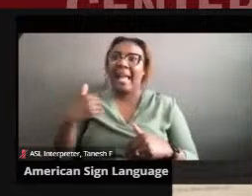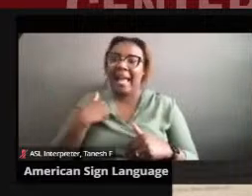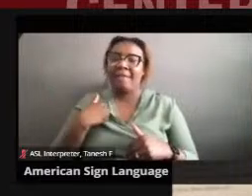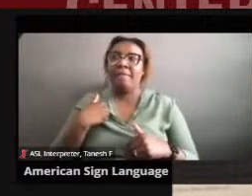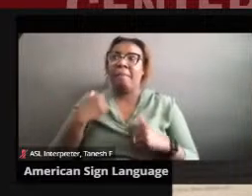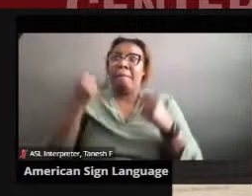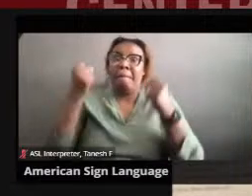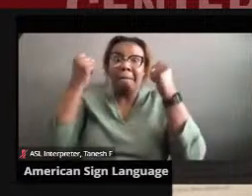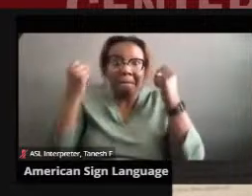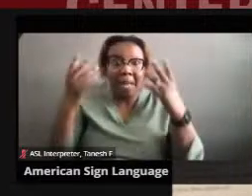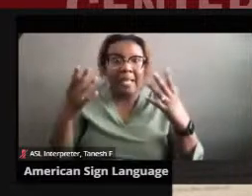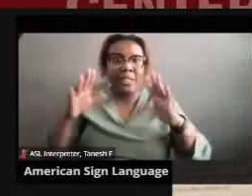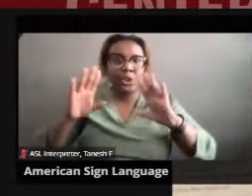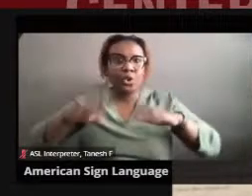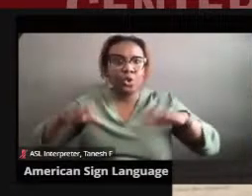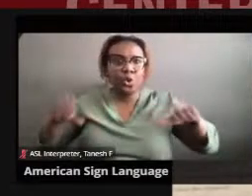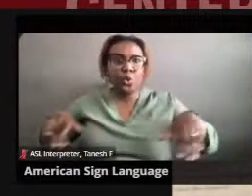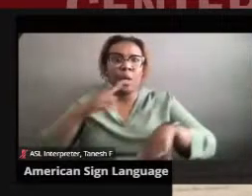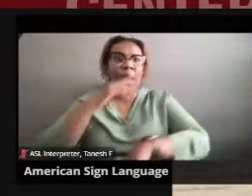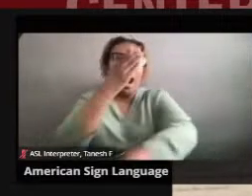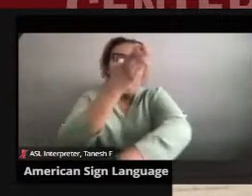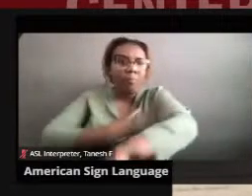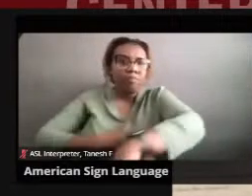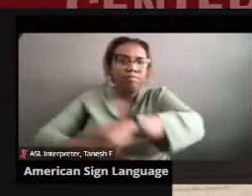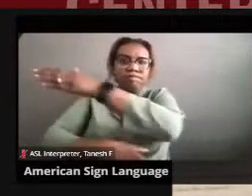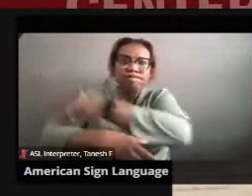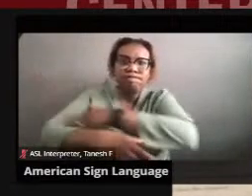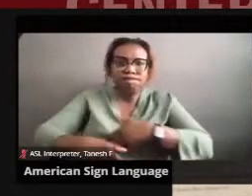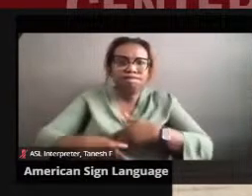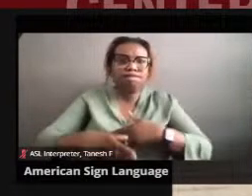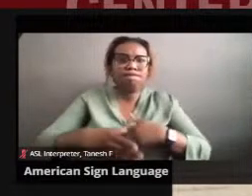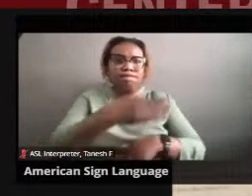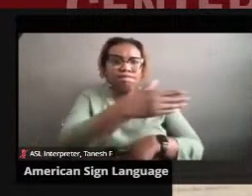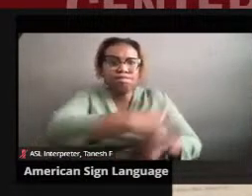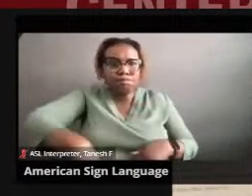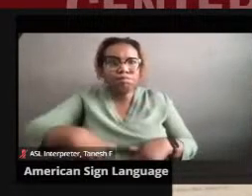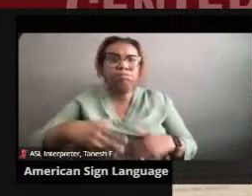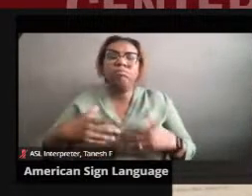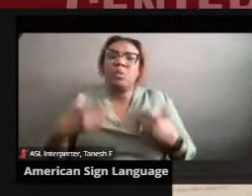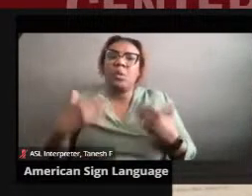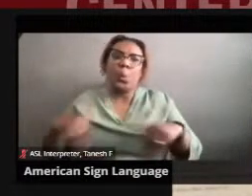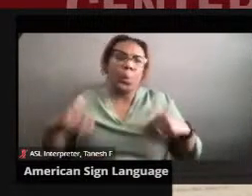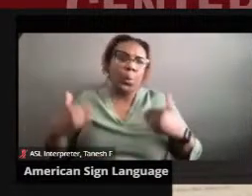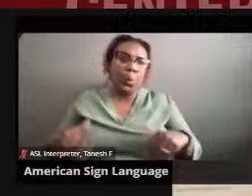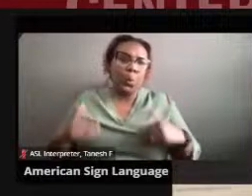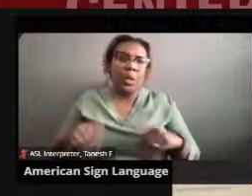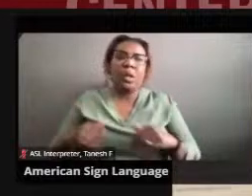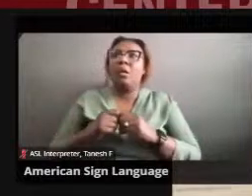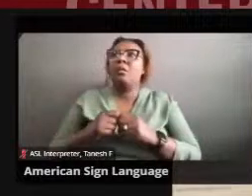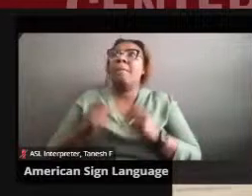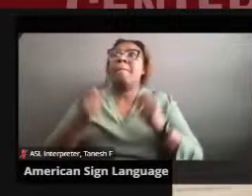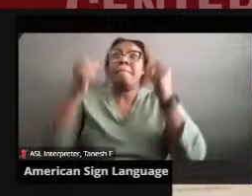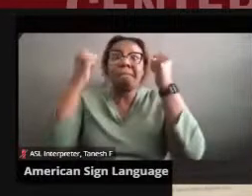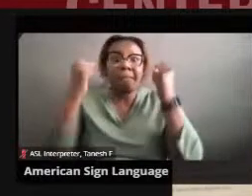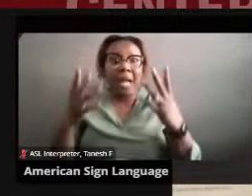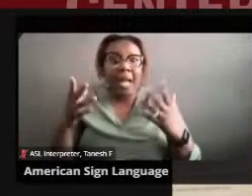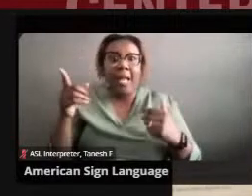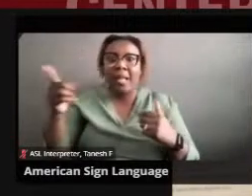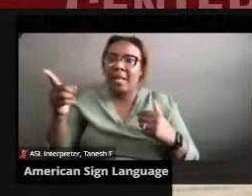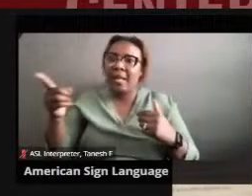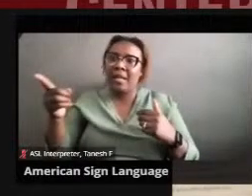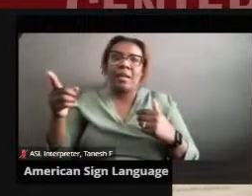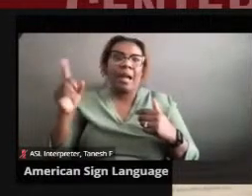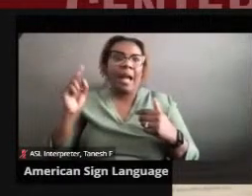in history, as was noted in a recent New Yorker article. It's not just that thousands more have had to live with